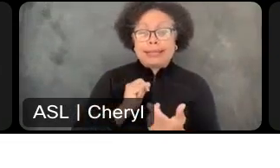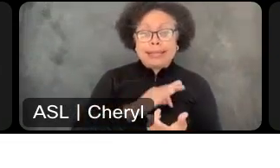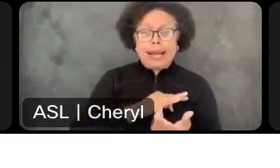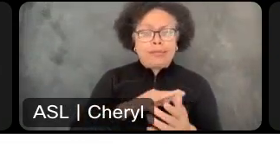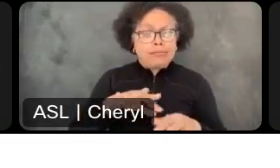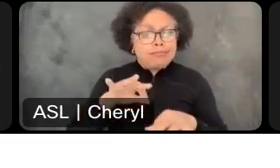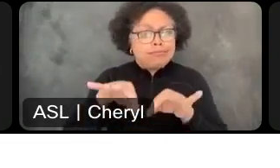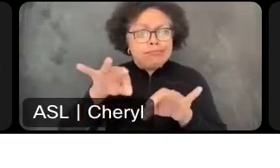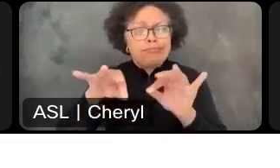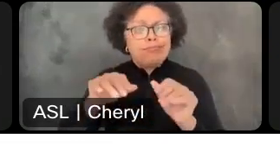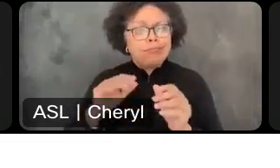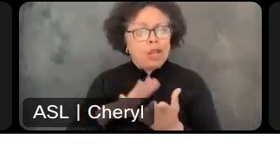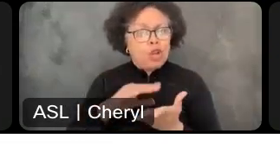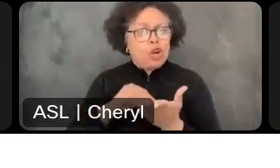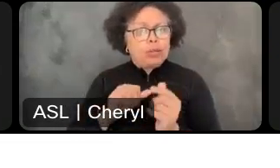build skills.